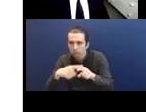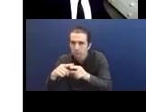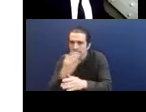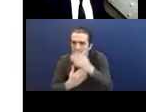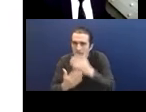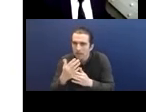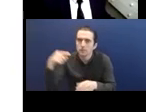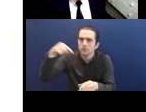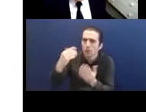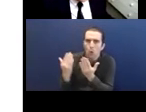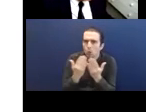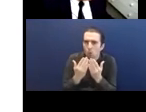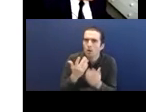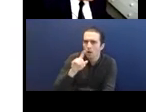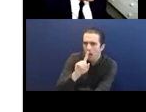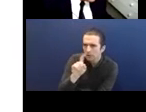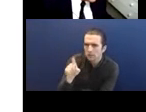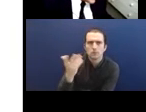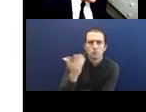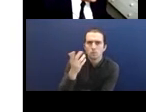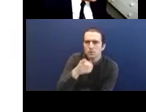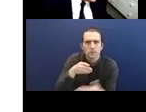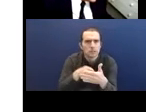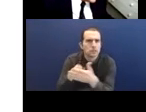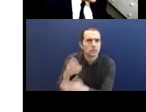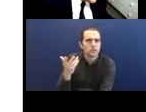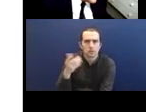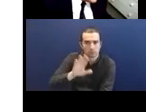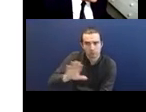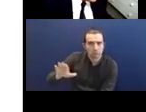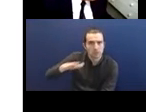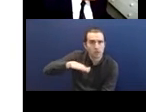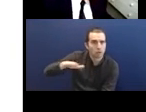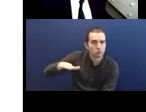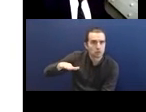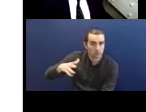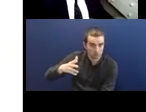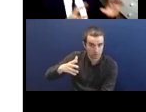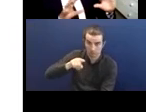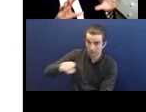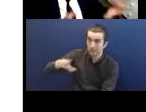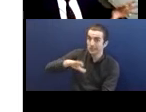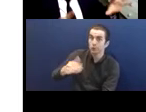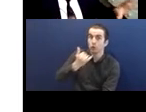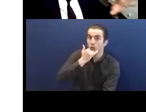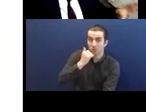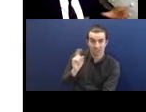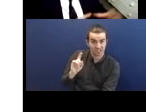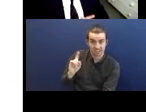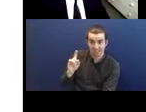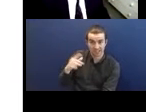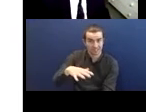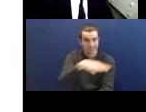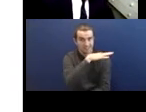is normal and they all have different needs, but that's the way that it came. So having said that, if we put that way